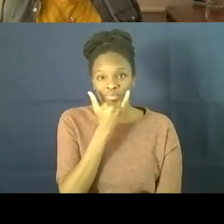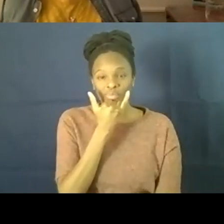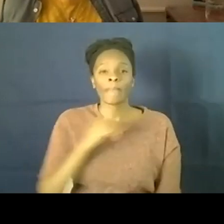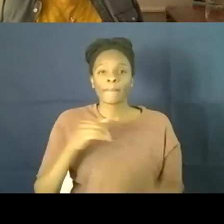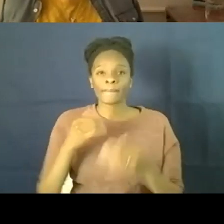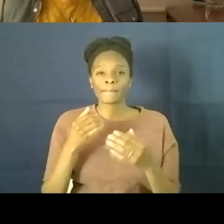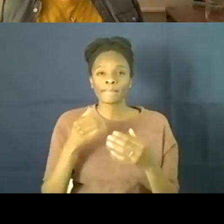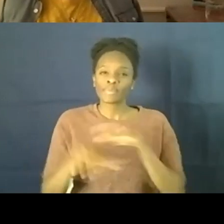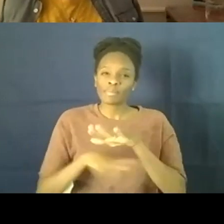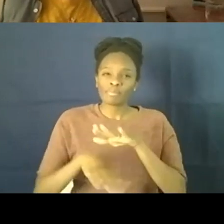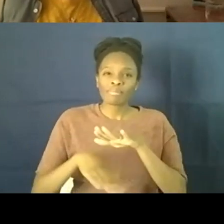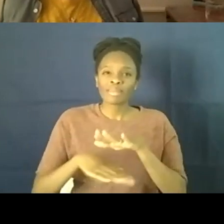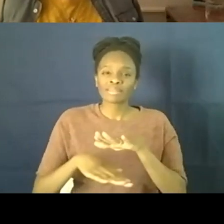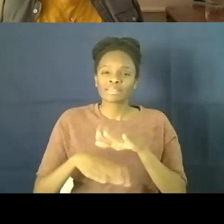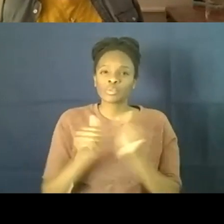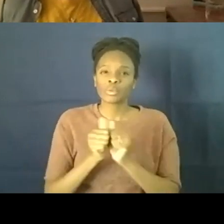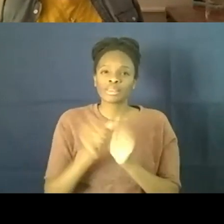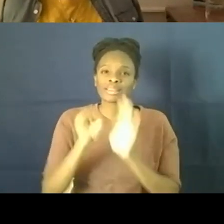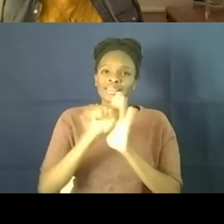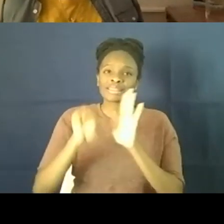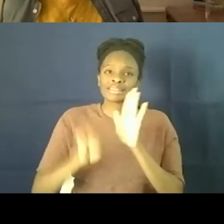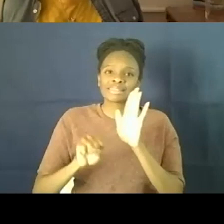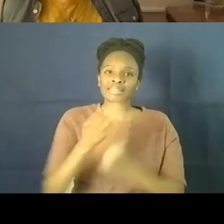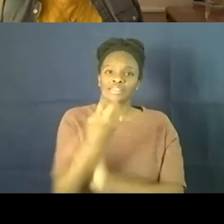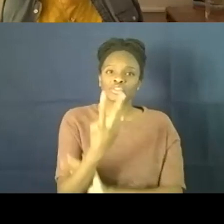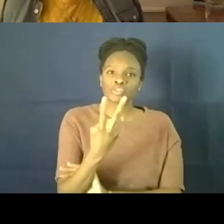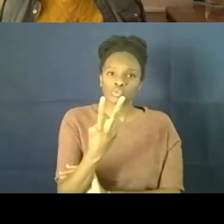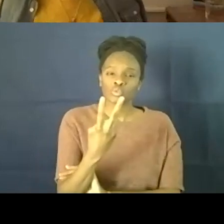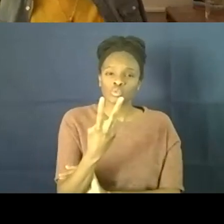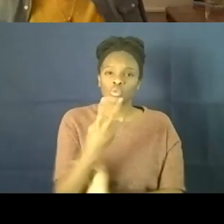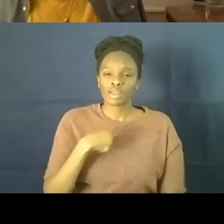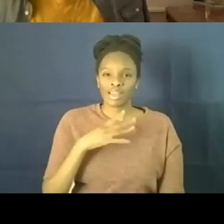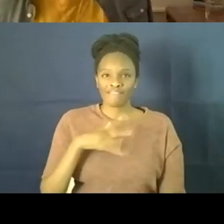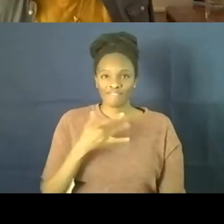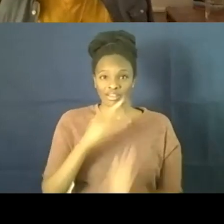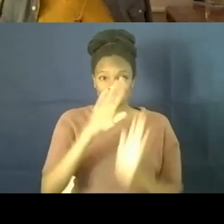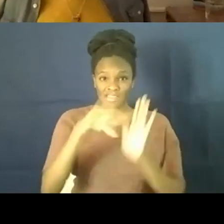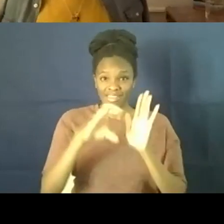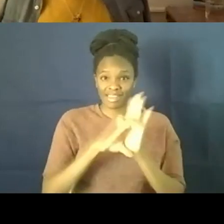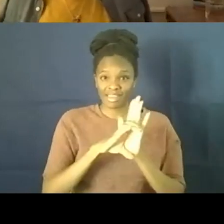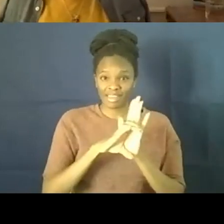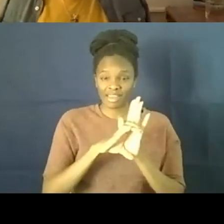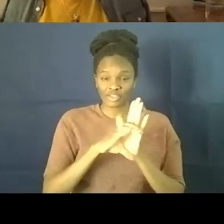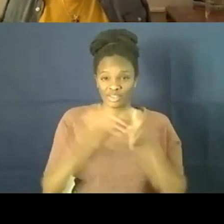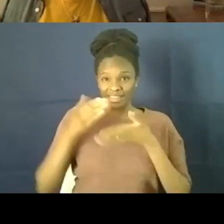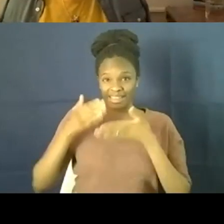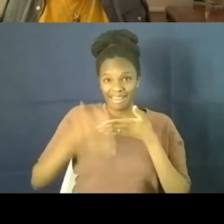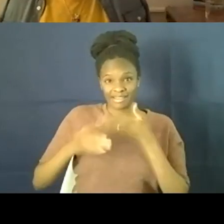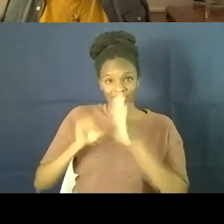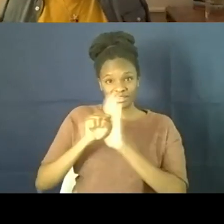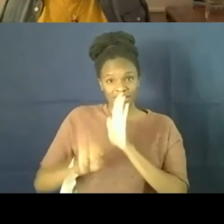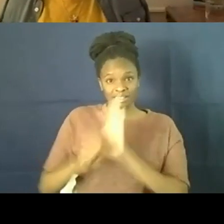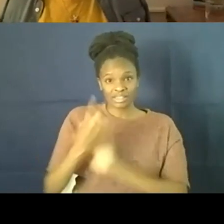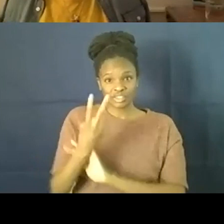I felt like after the events of season two, I felt like the character that we reached the end of season two with, after